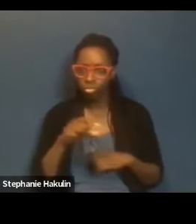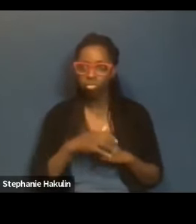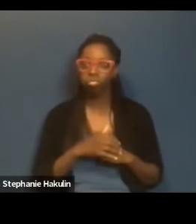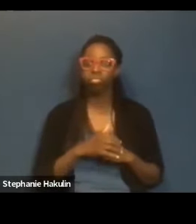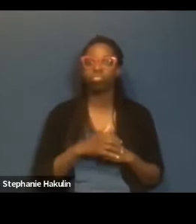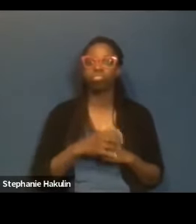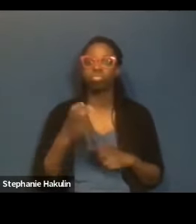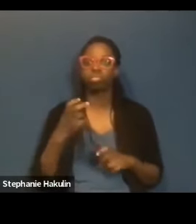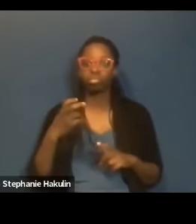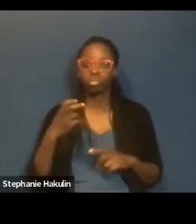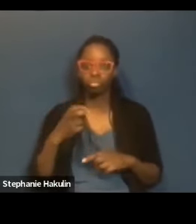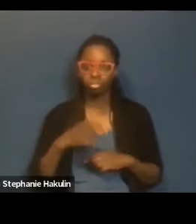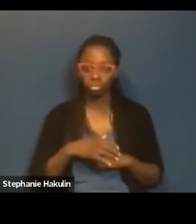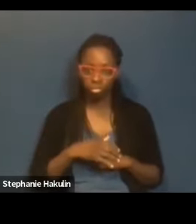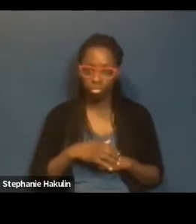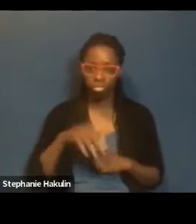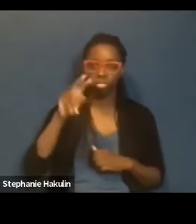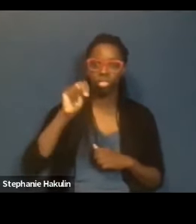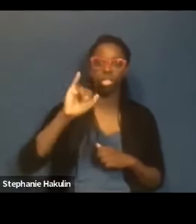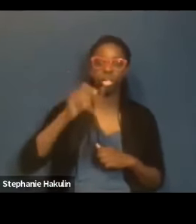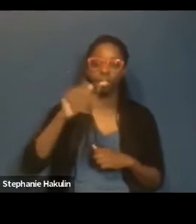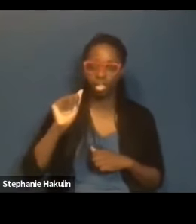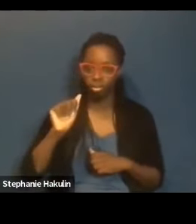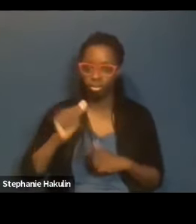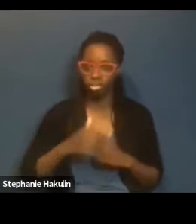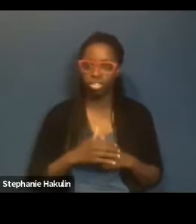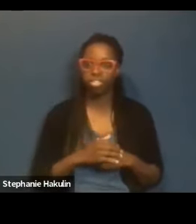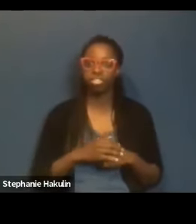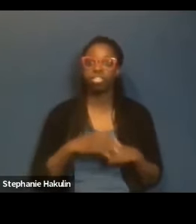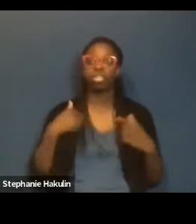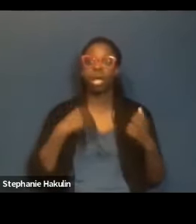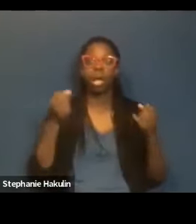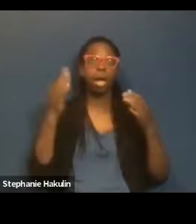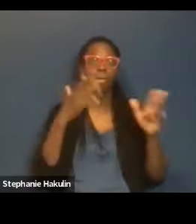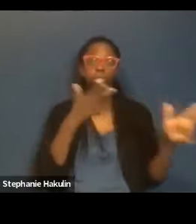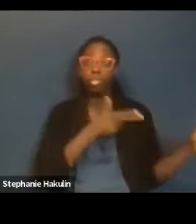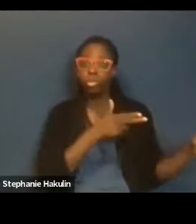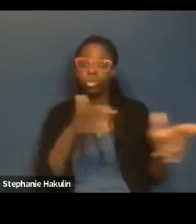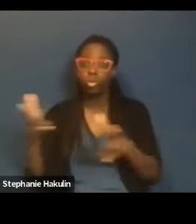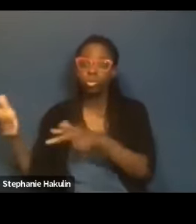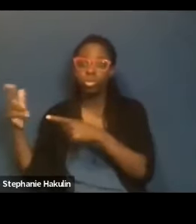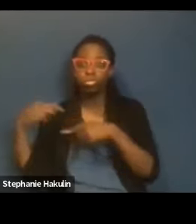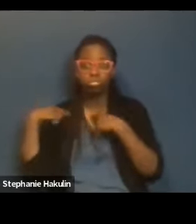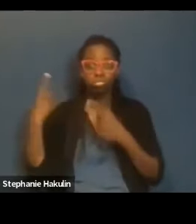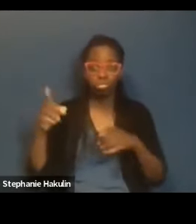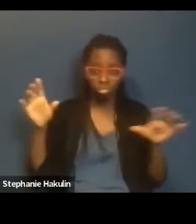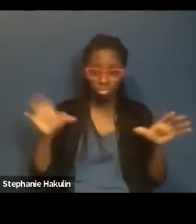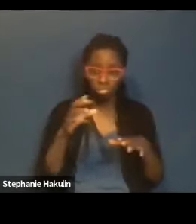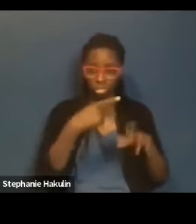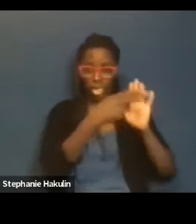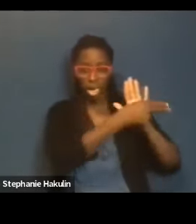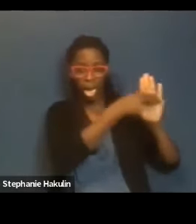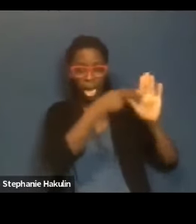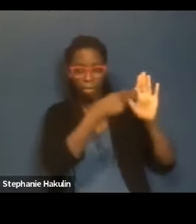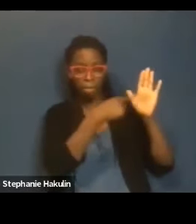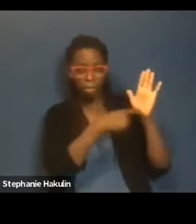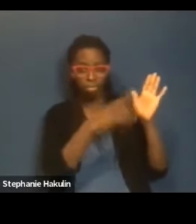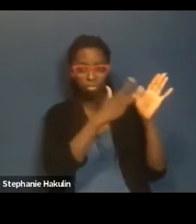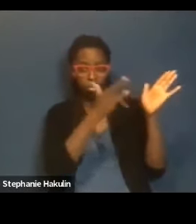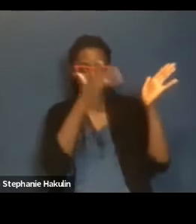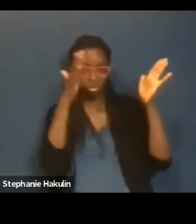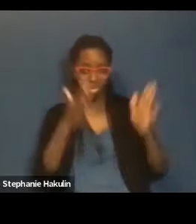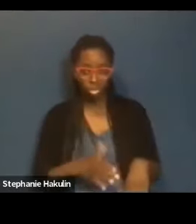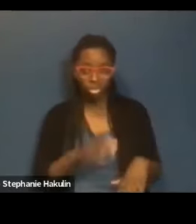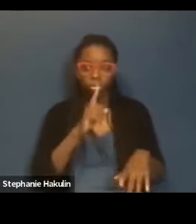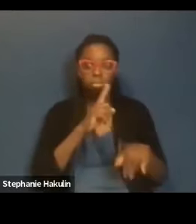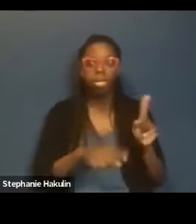are, prey? And how much hunting does one have to do to be labeled a predator? Don't be deceived by these devious creatures. These niggas, I mean animals, feed